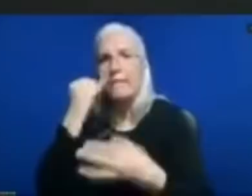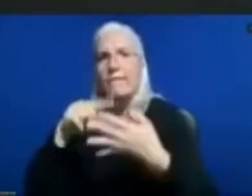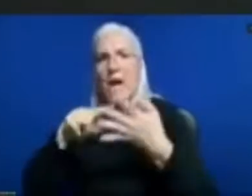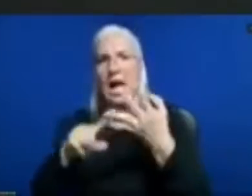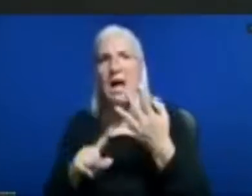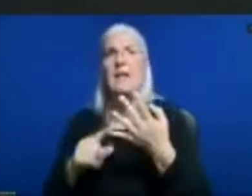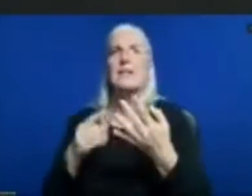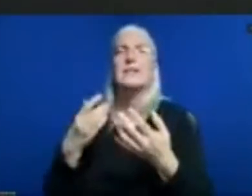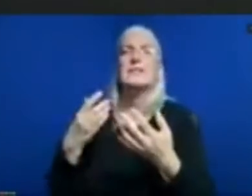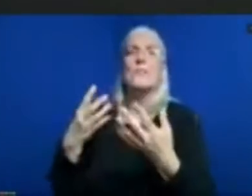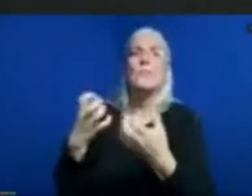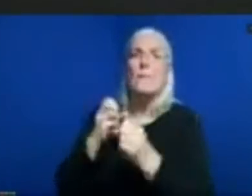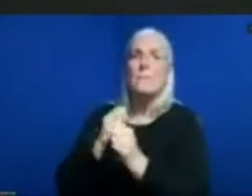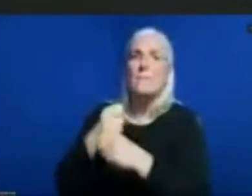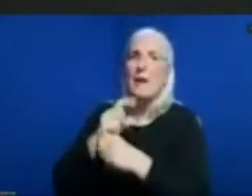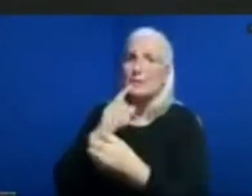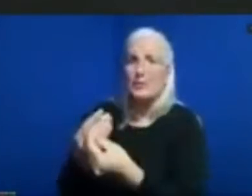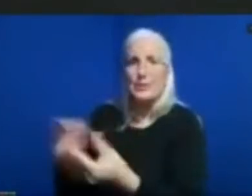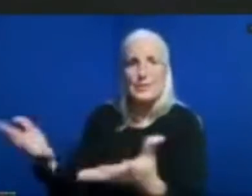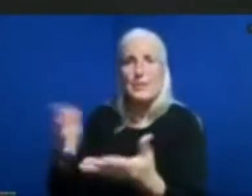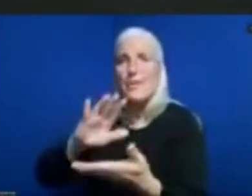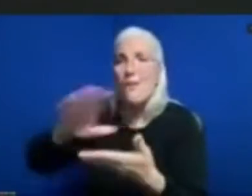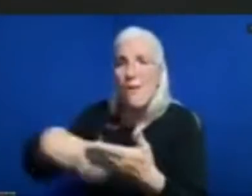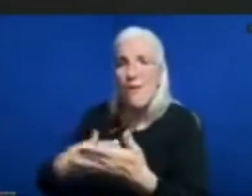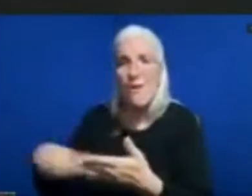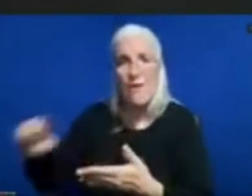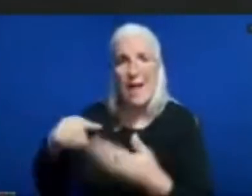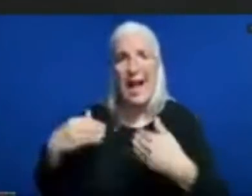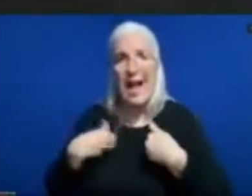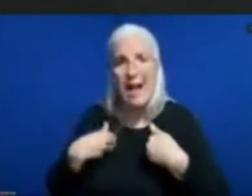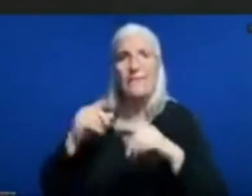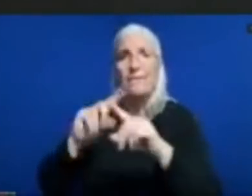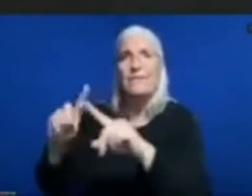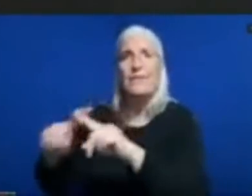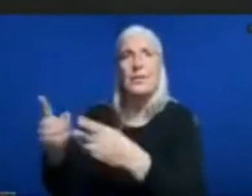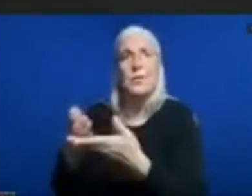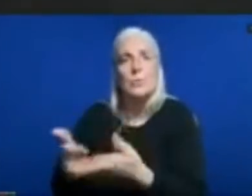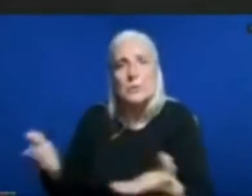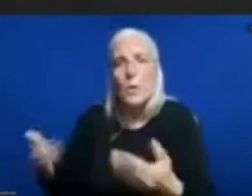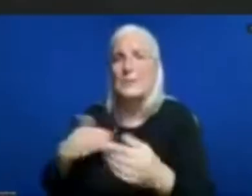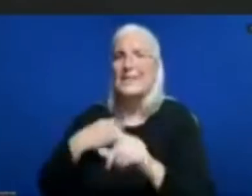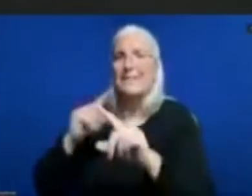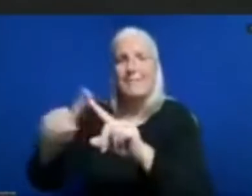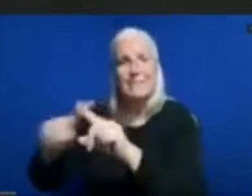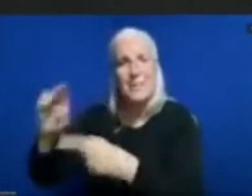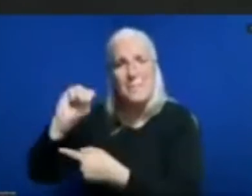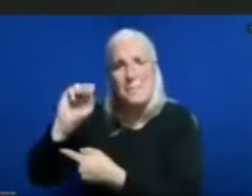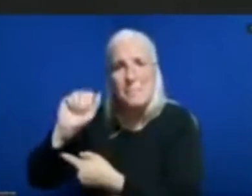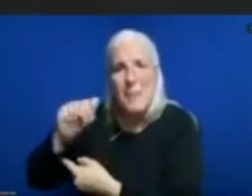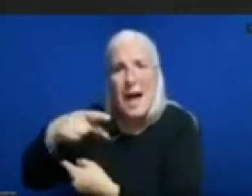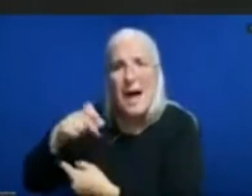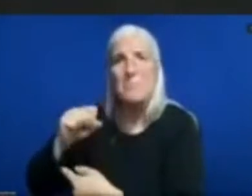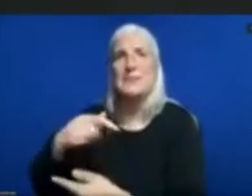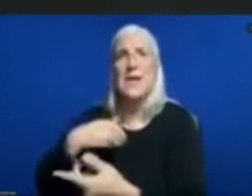a local law enforcement officer providing leadership for these squads. And when the time came and we had to do those